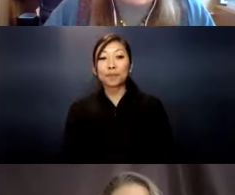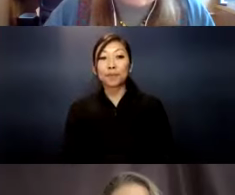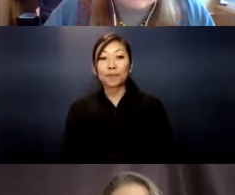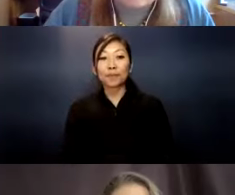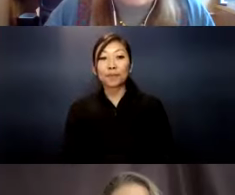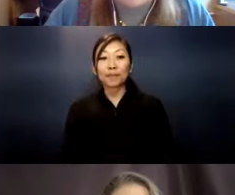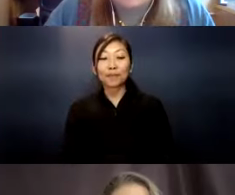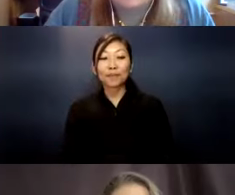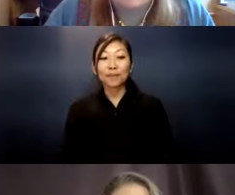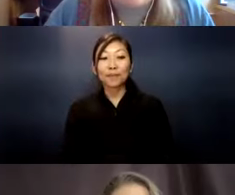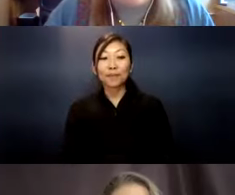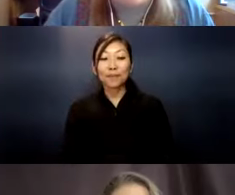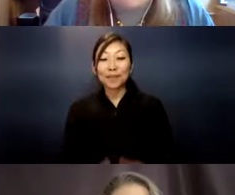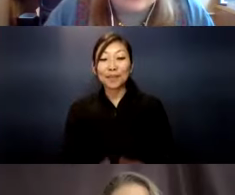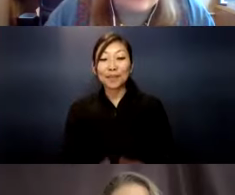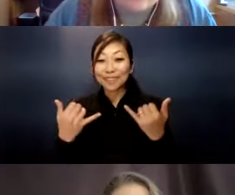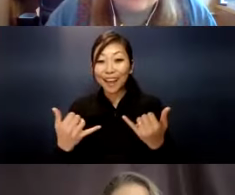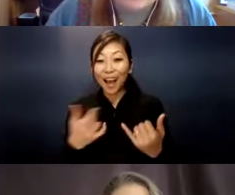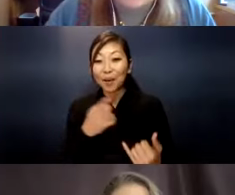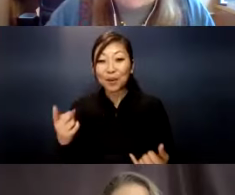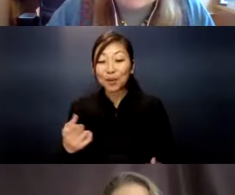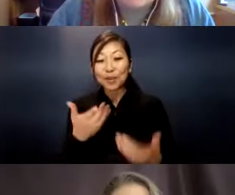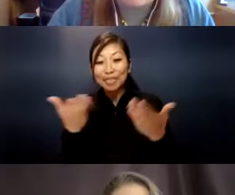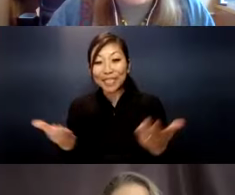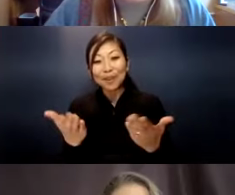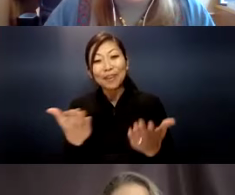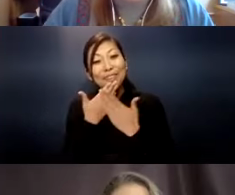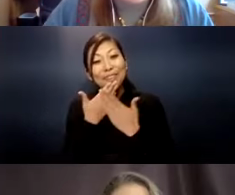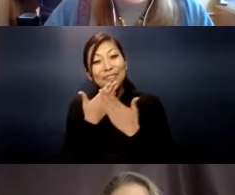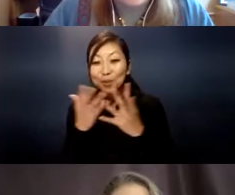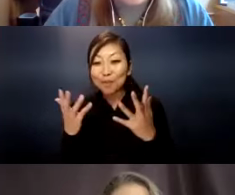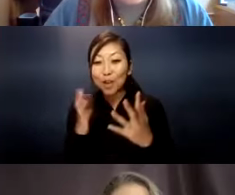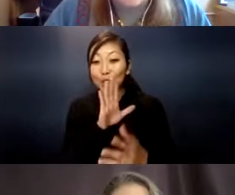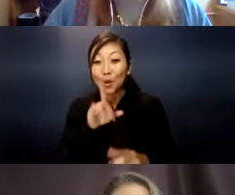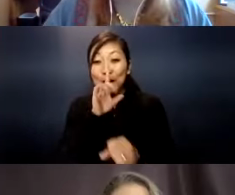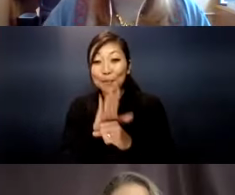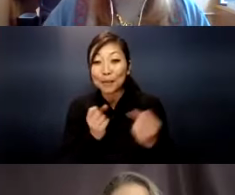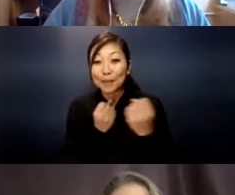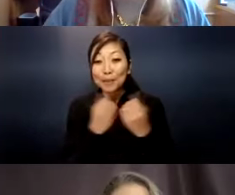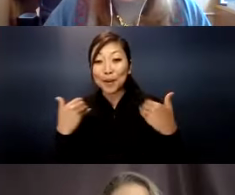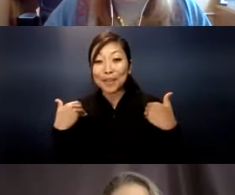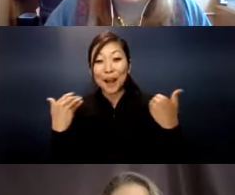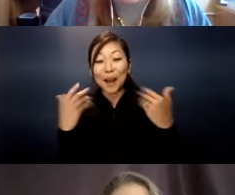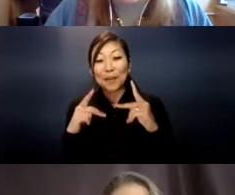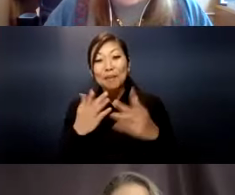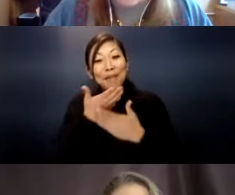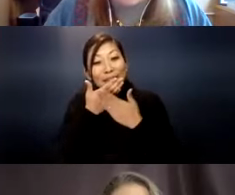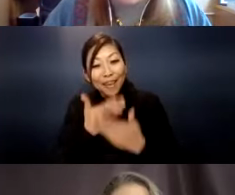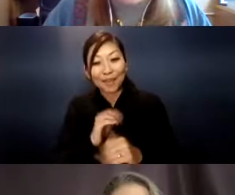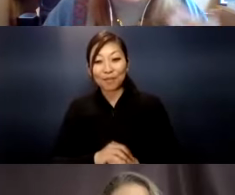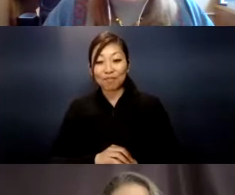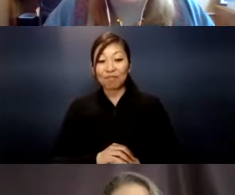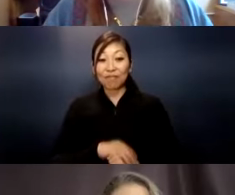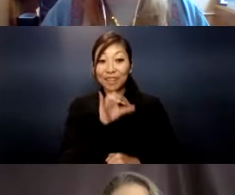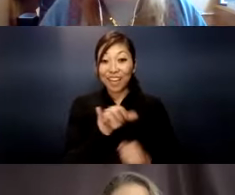But thank you so much for being here and for your commitment to supporting young people. It's really hard. It's really hard to have these